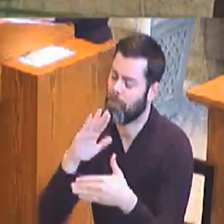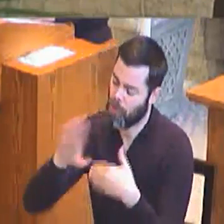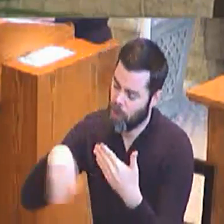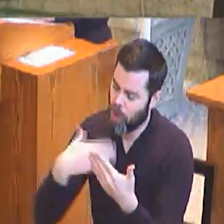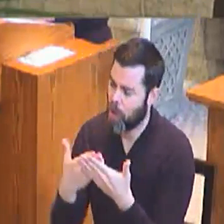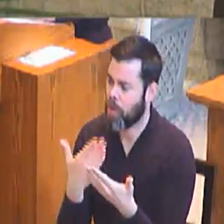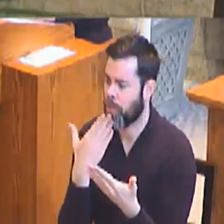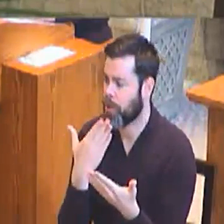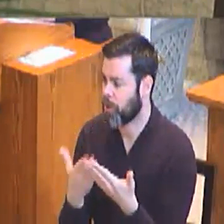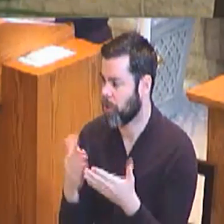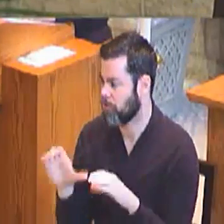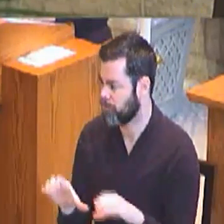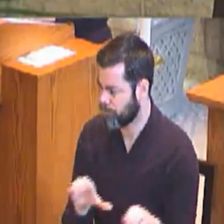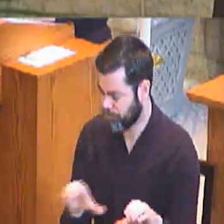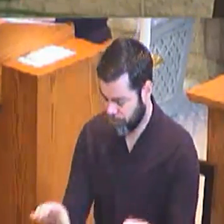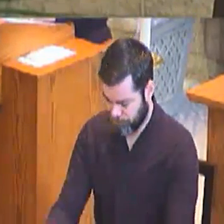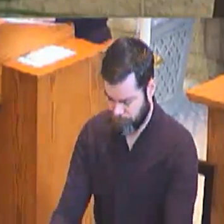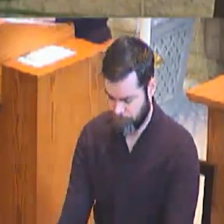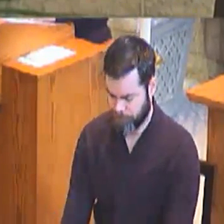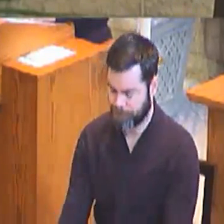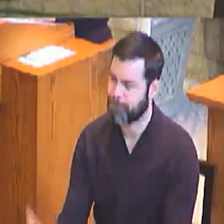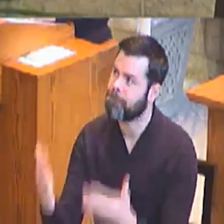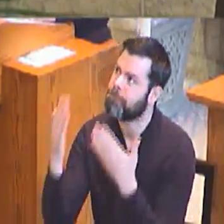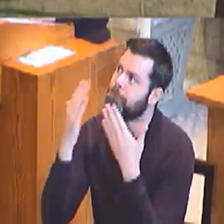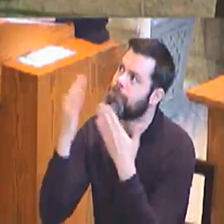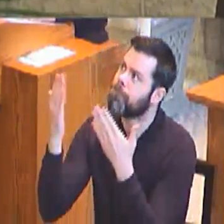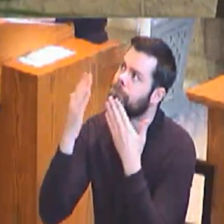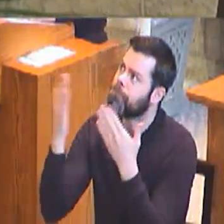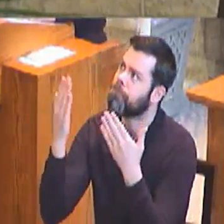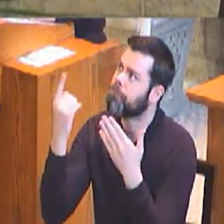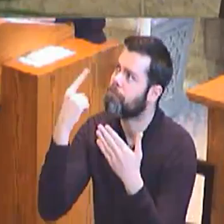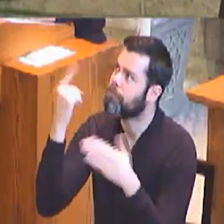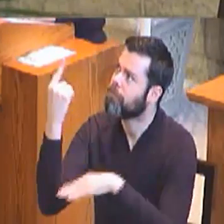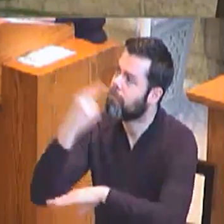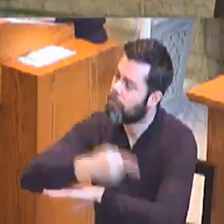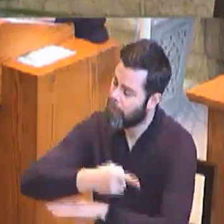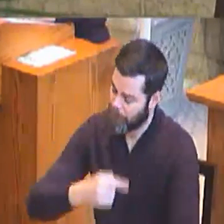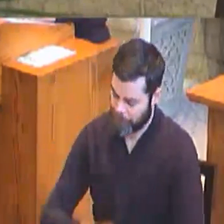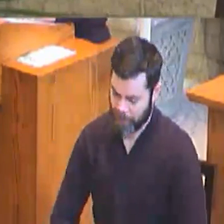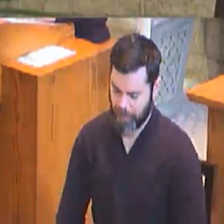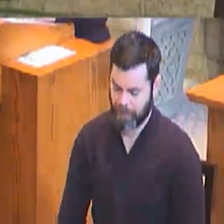do. We thank you for this day,